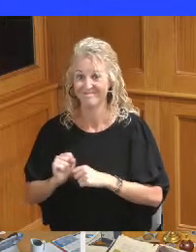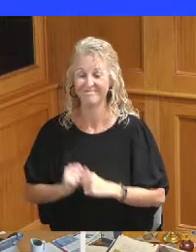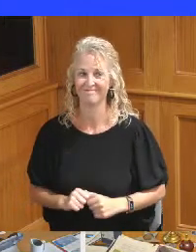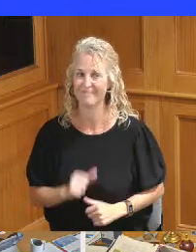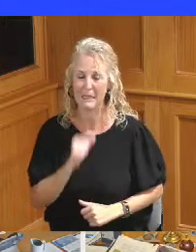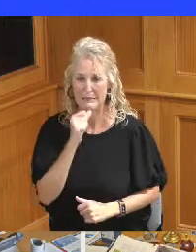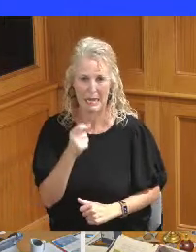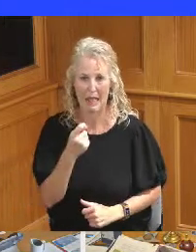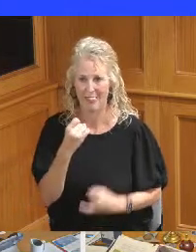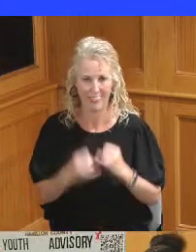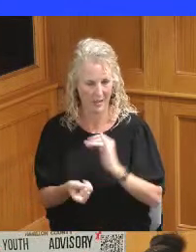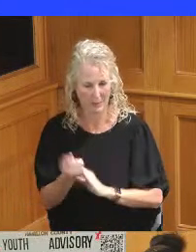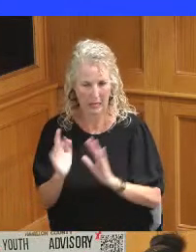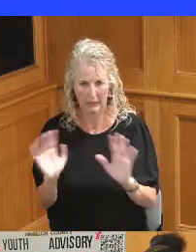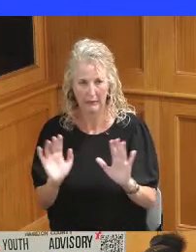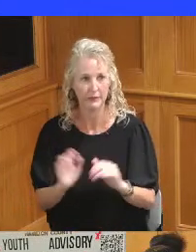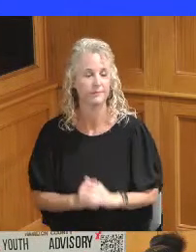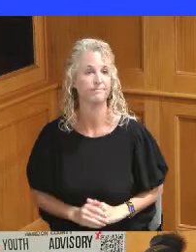work.